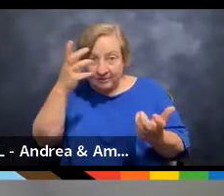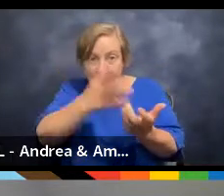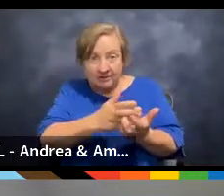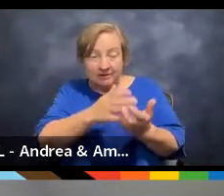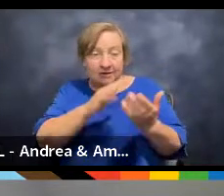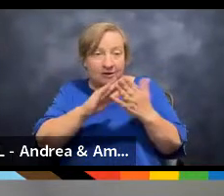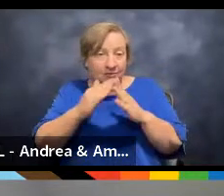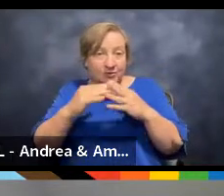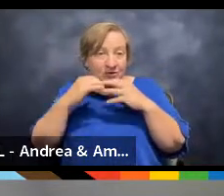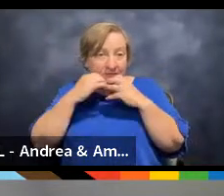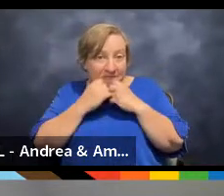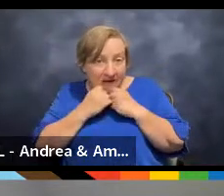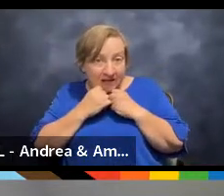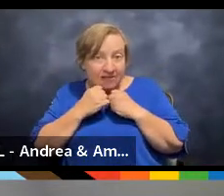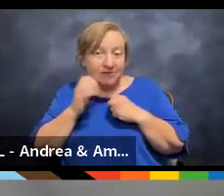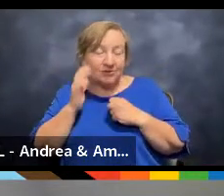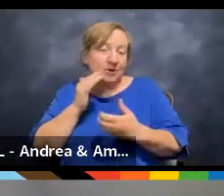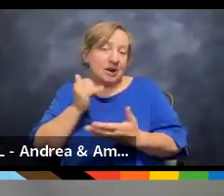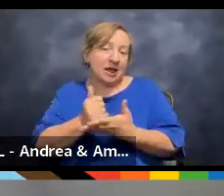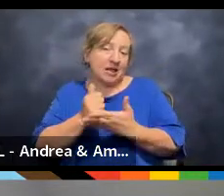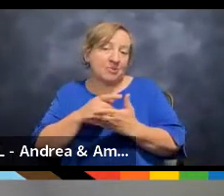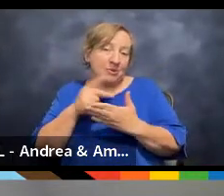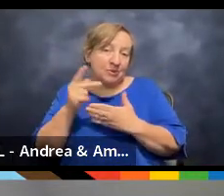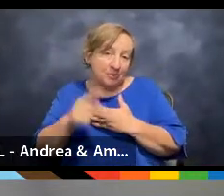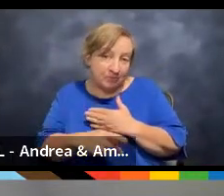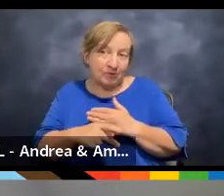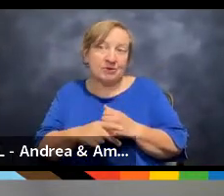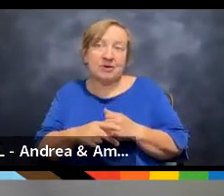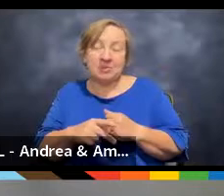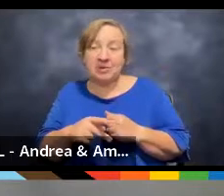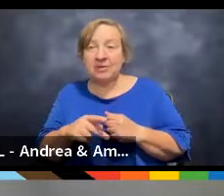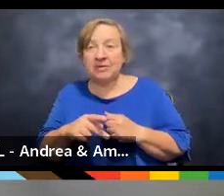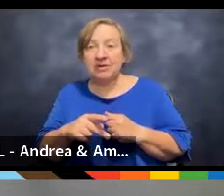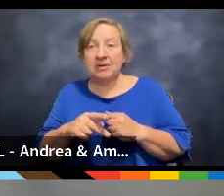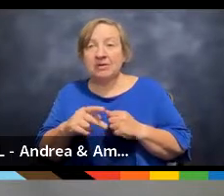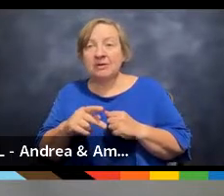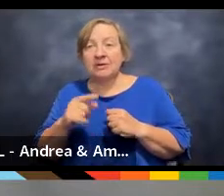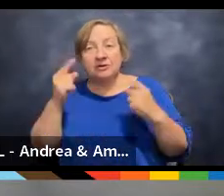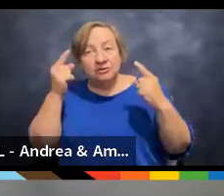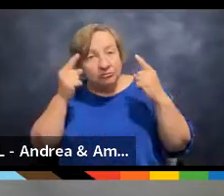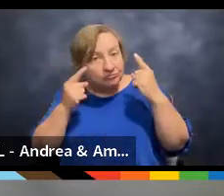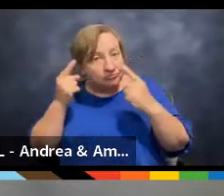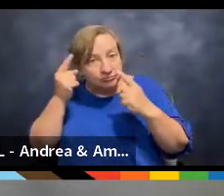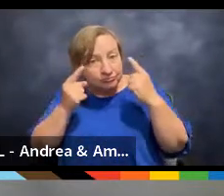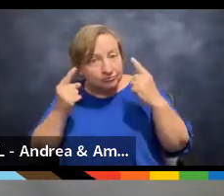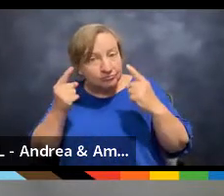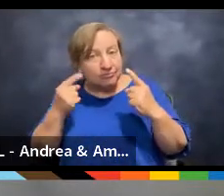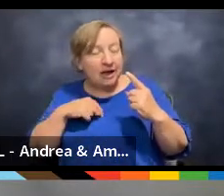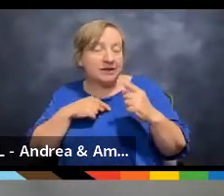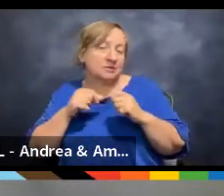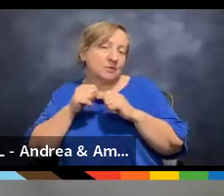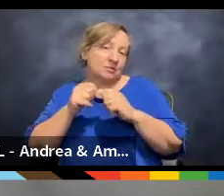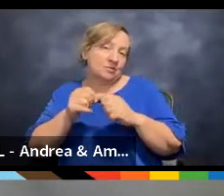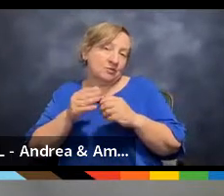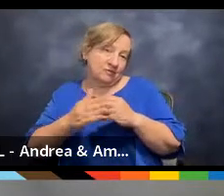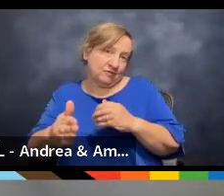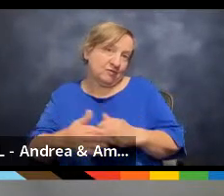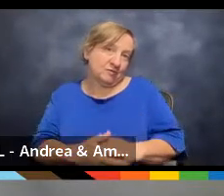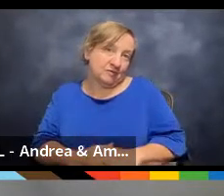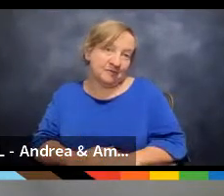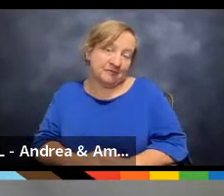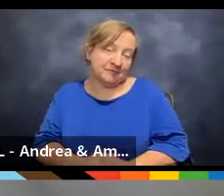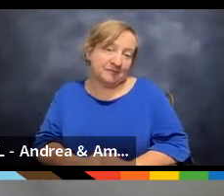community values that would help the program be able to consider as we move forward?